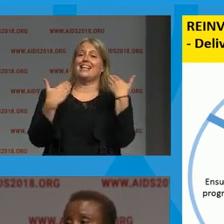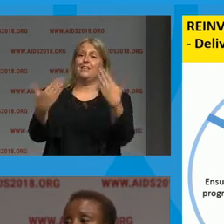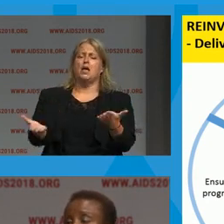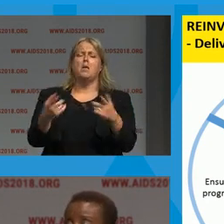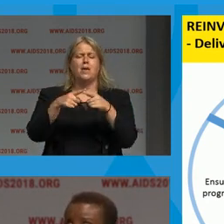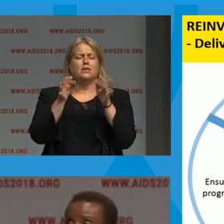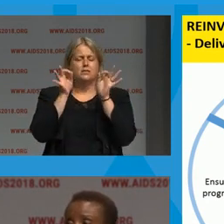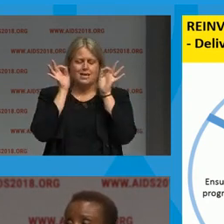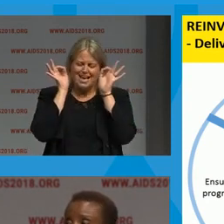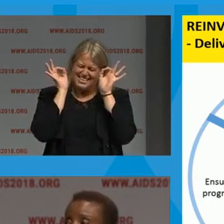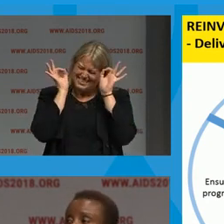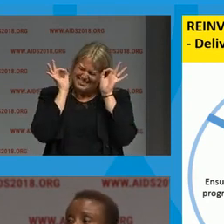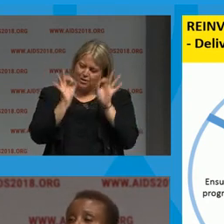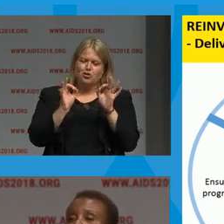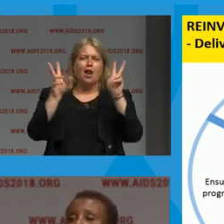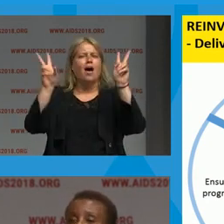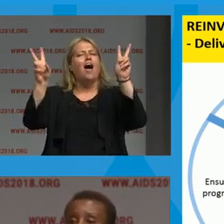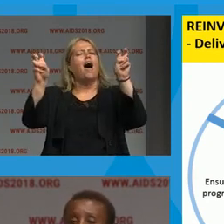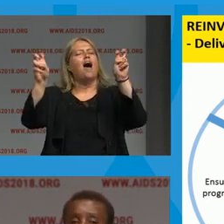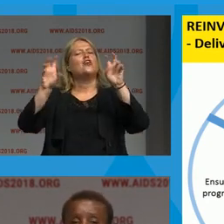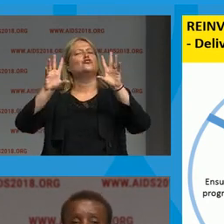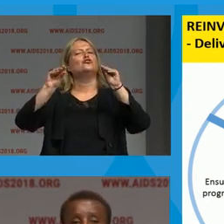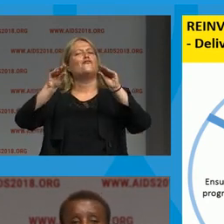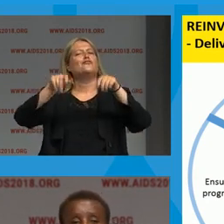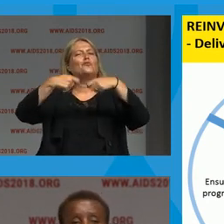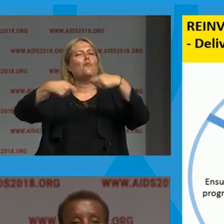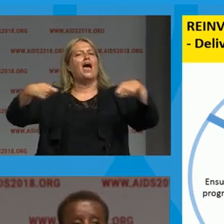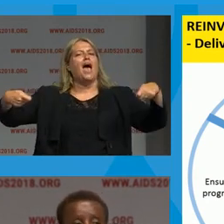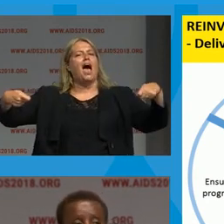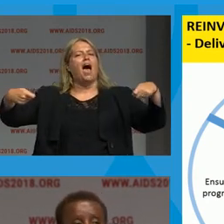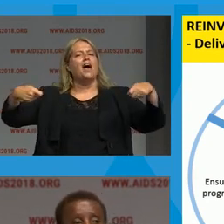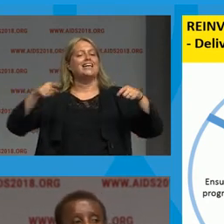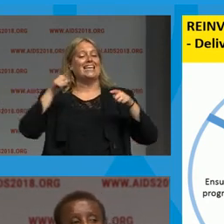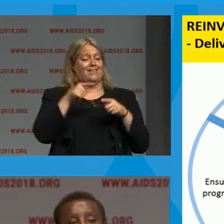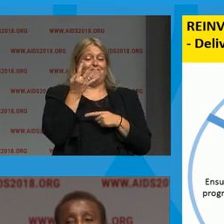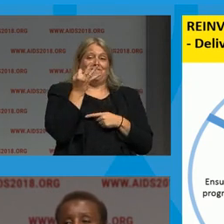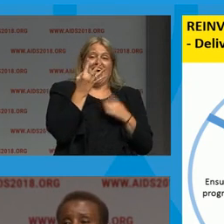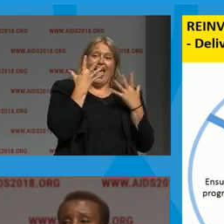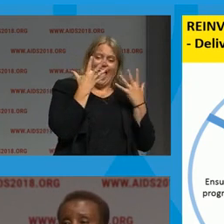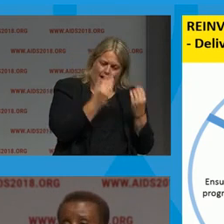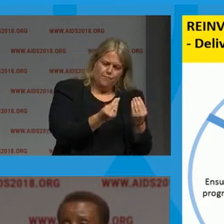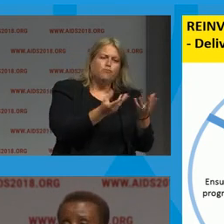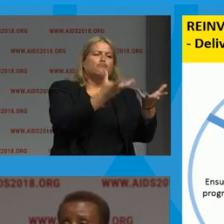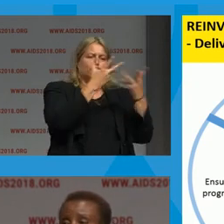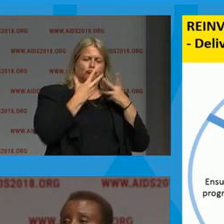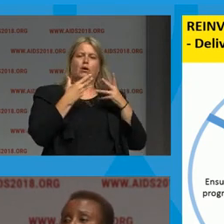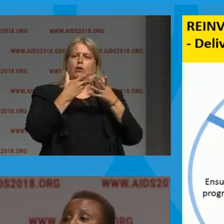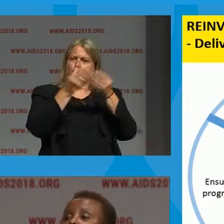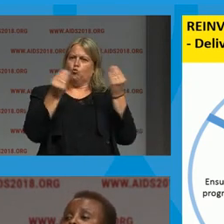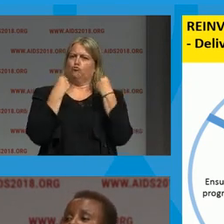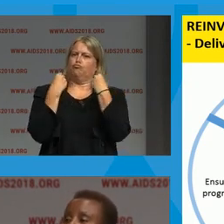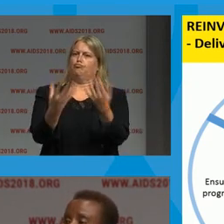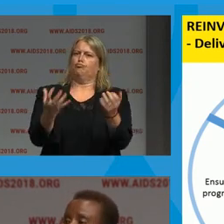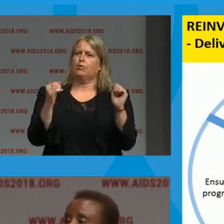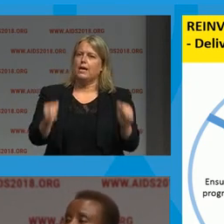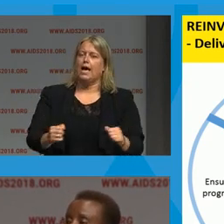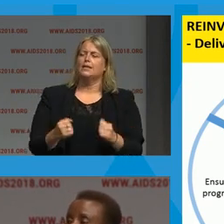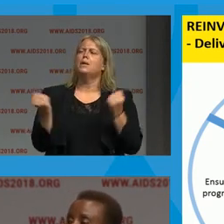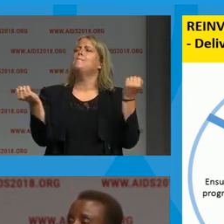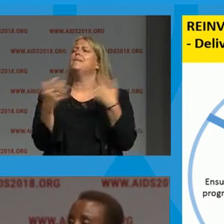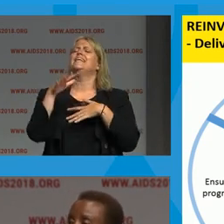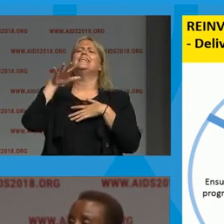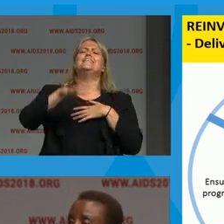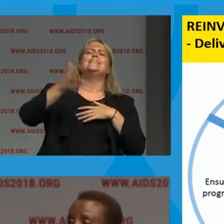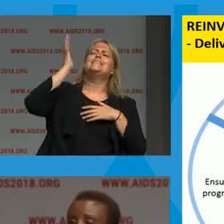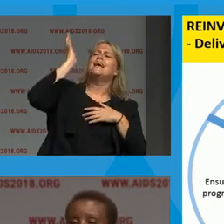as a software that allows us to be able to deliver. In many sessions and in very